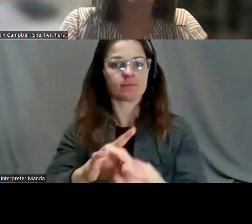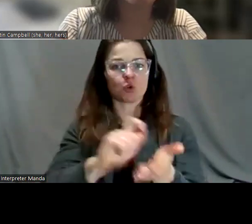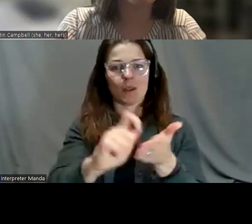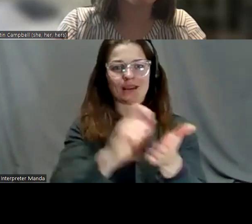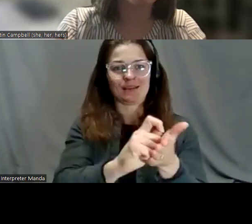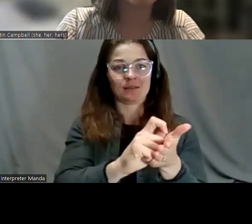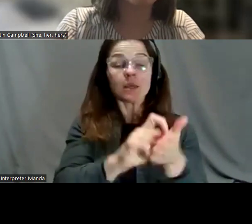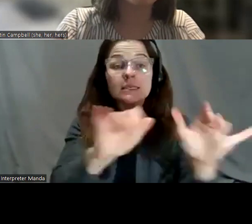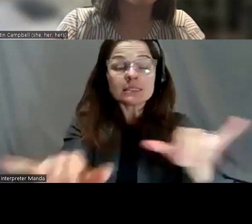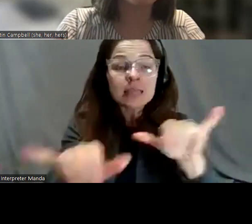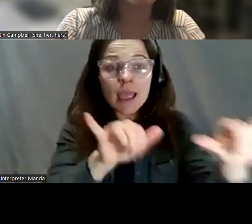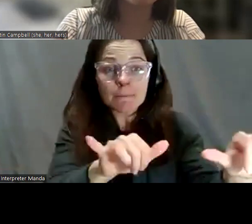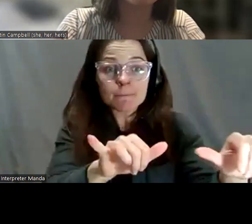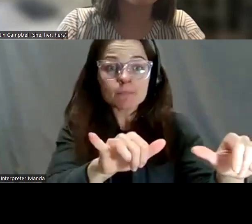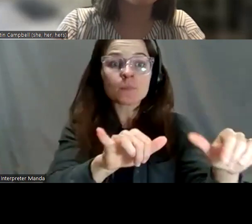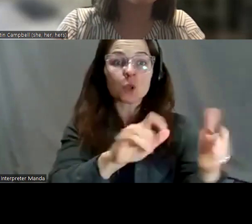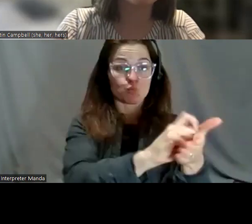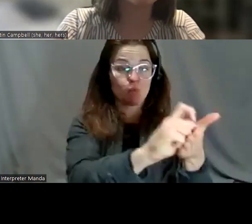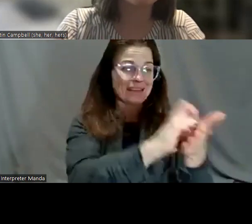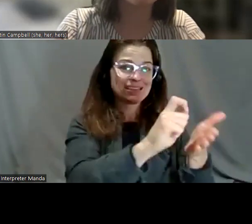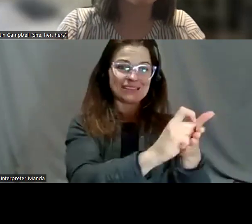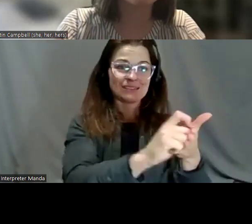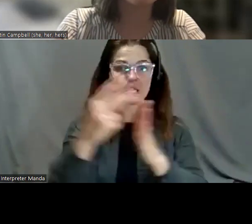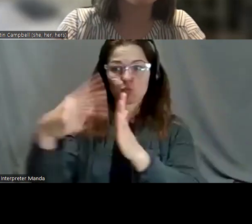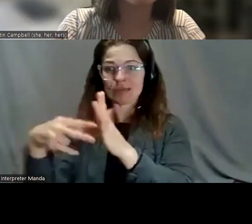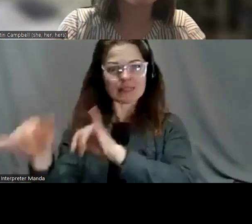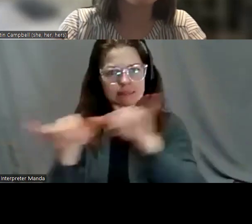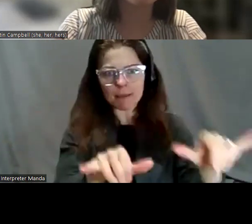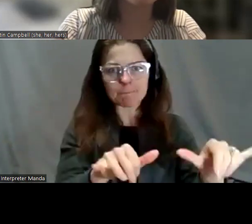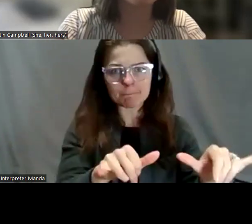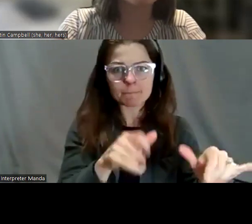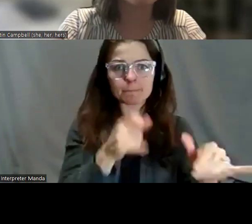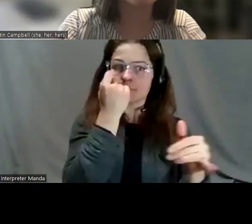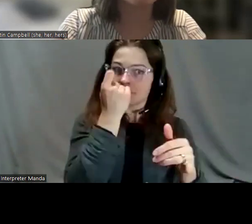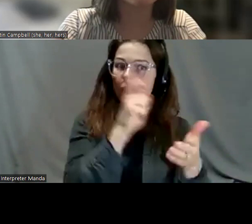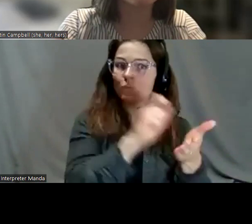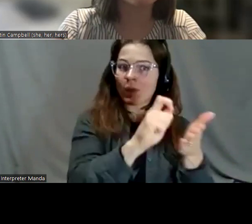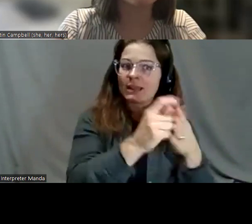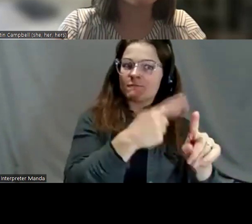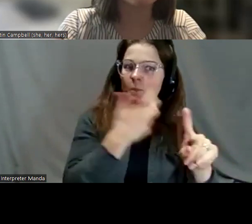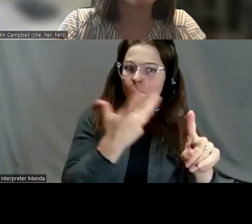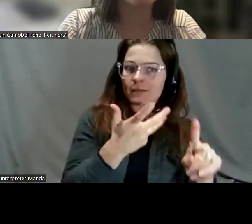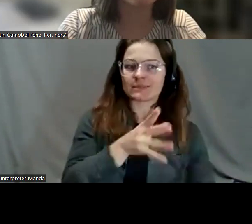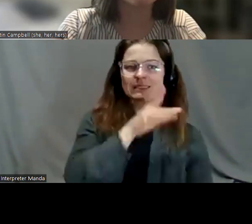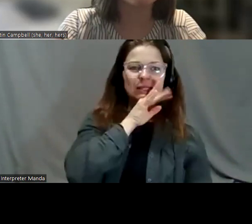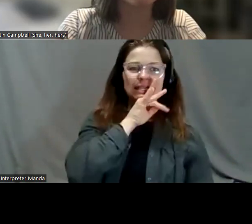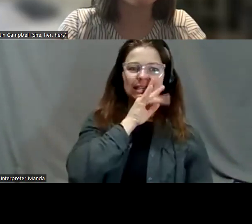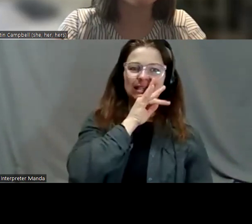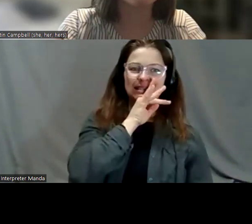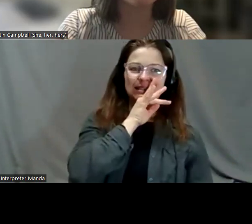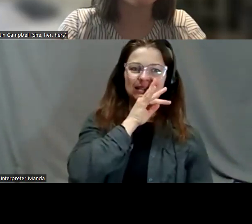like writing is reading, but writing itself is based on speaking.